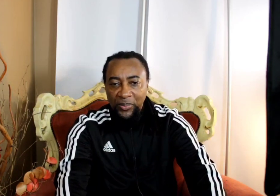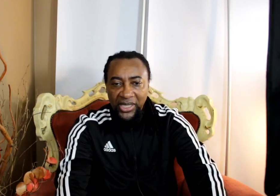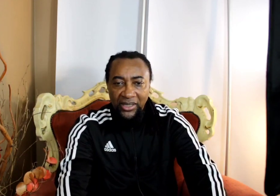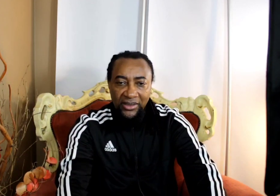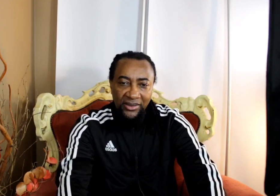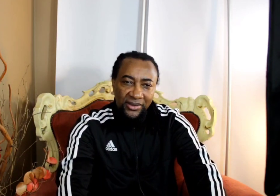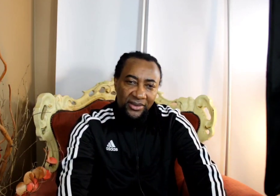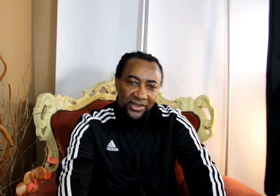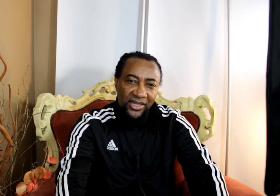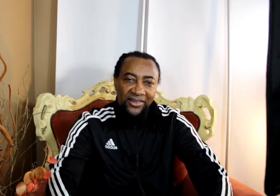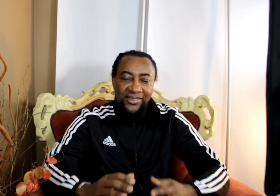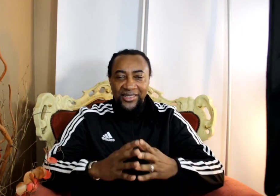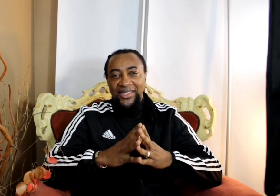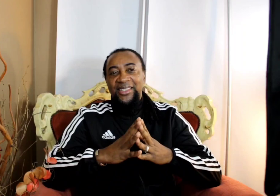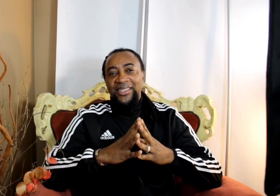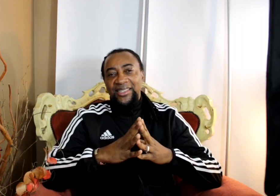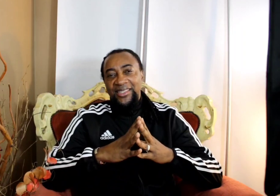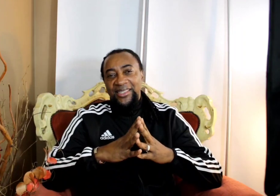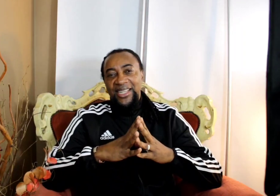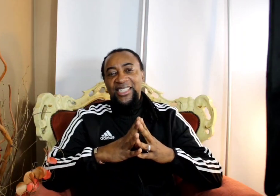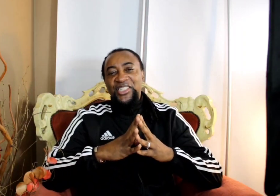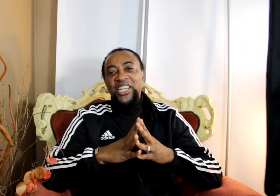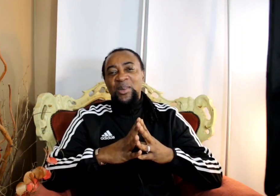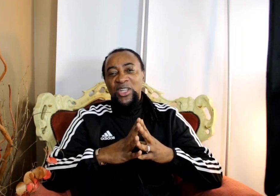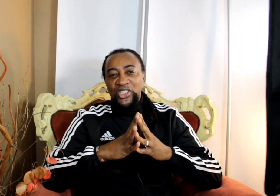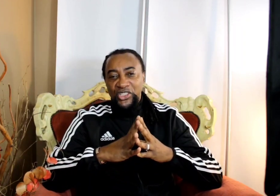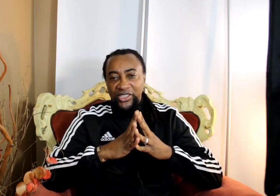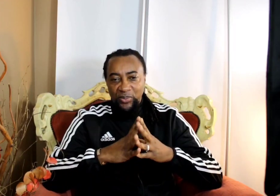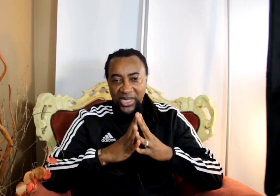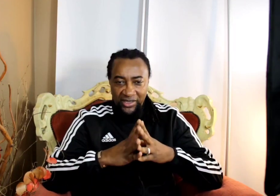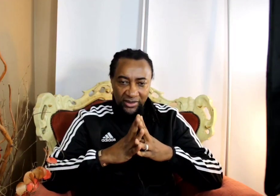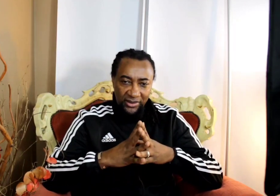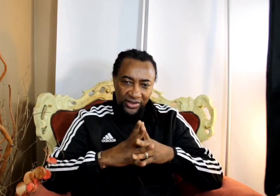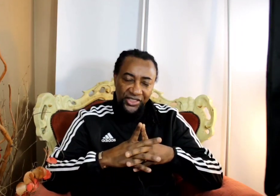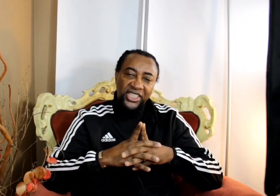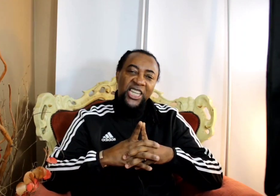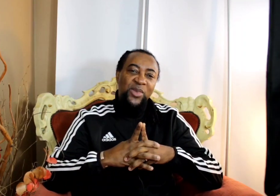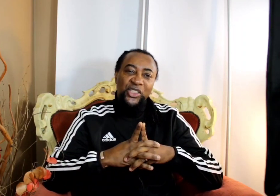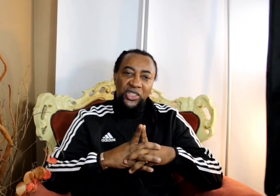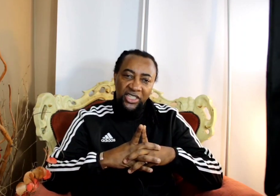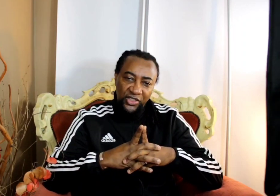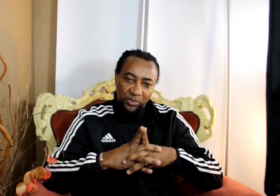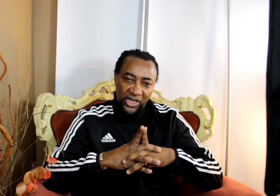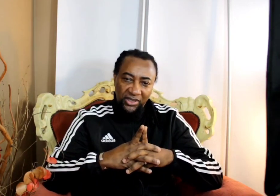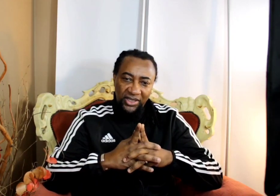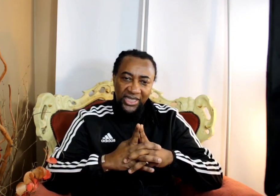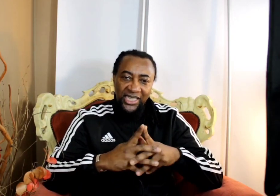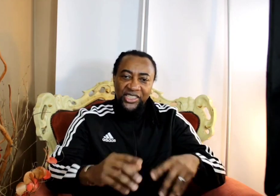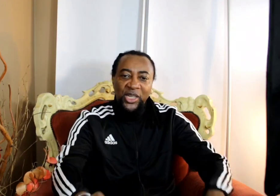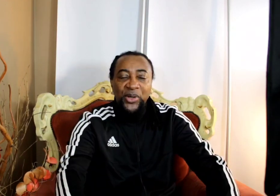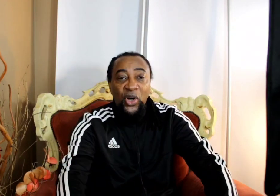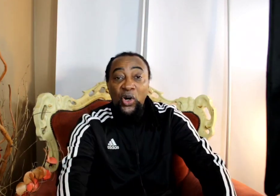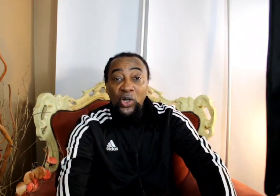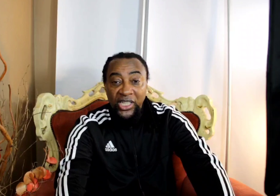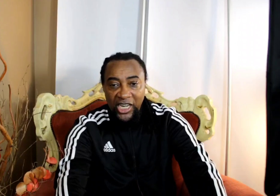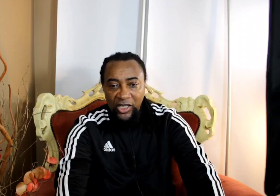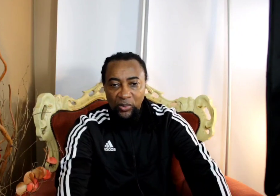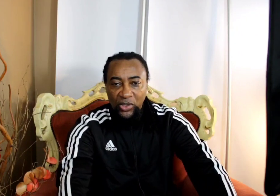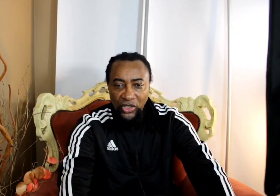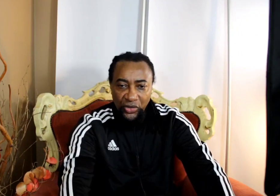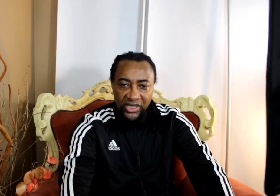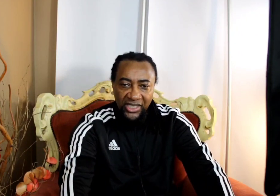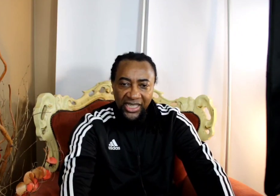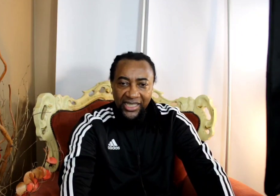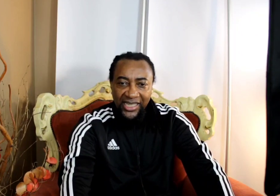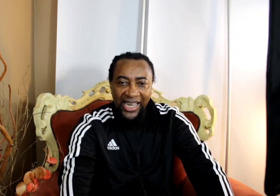court of appeal. Now, I say shame on Jamaica, shame on Trinidad and Tobago, and shame on all the